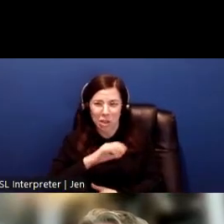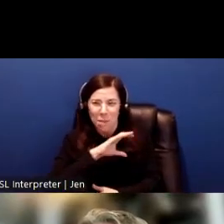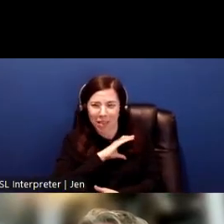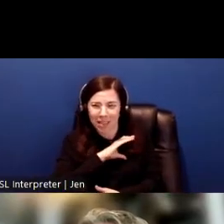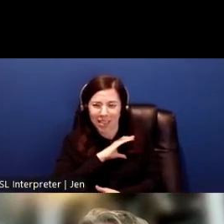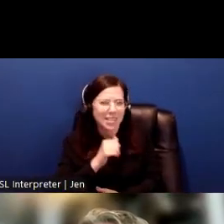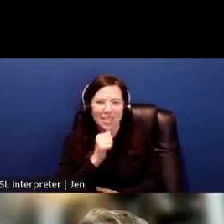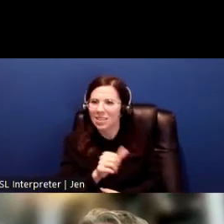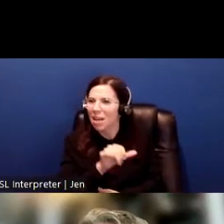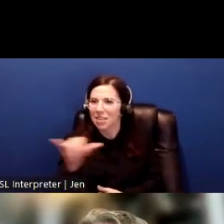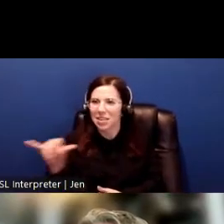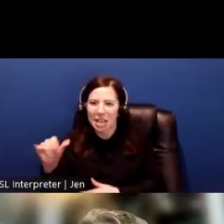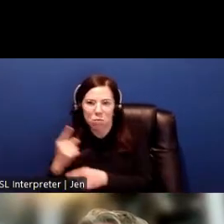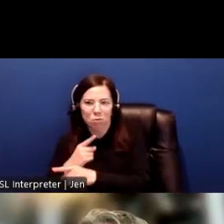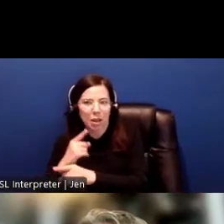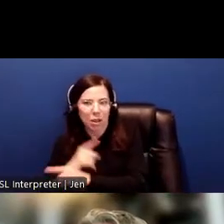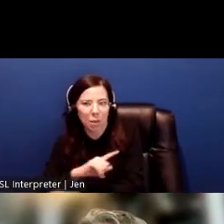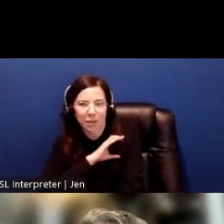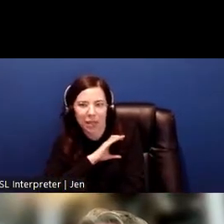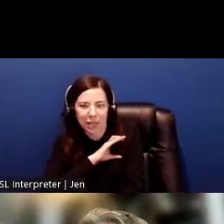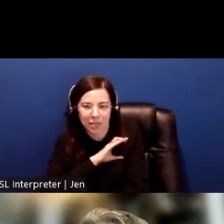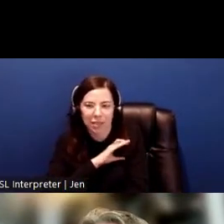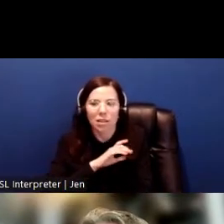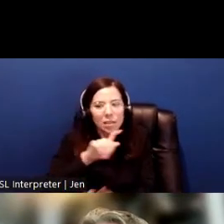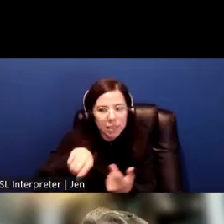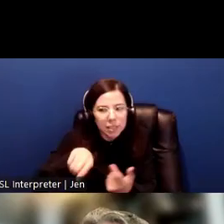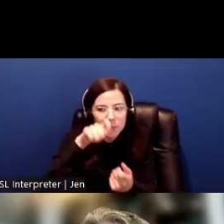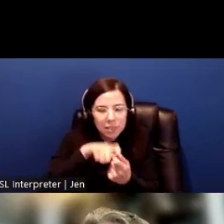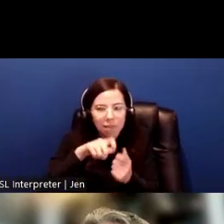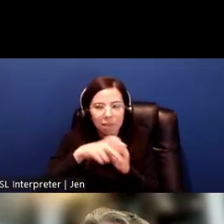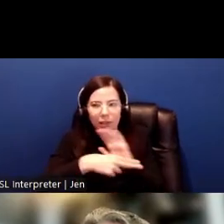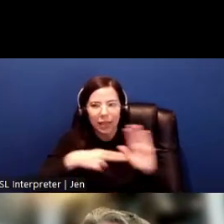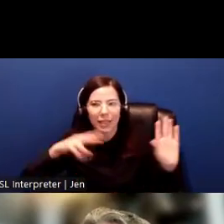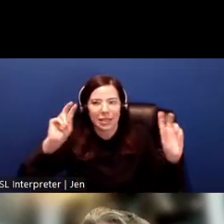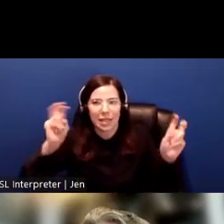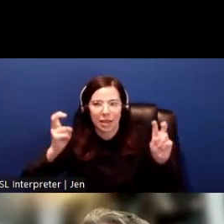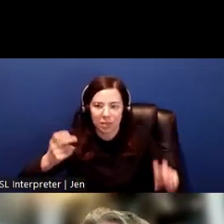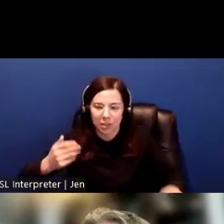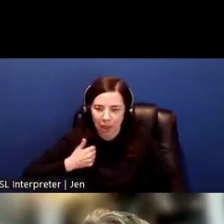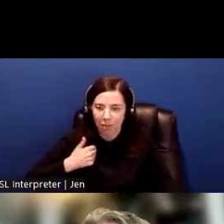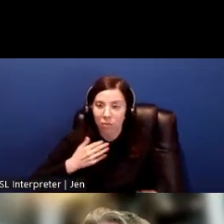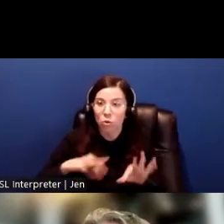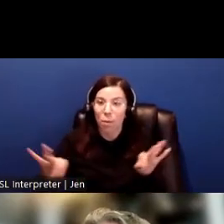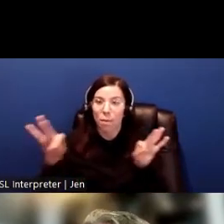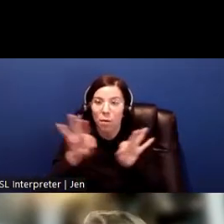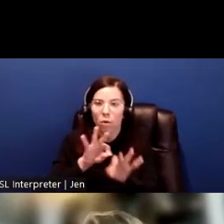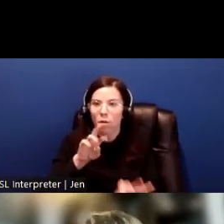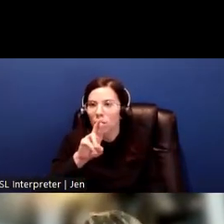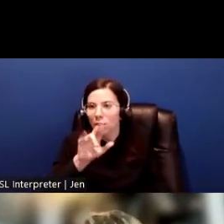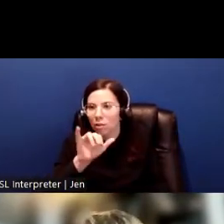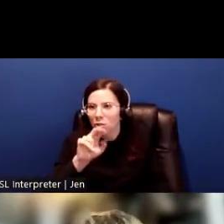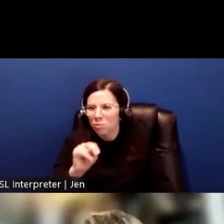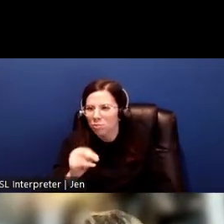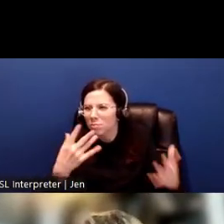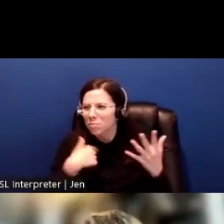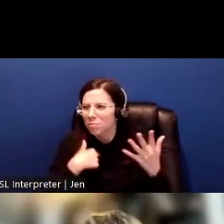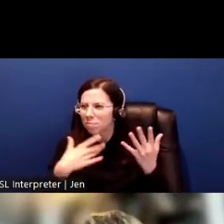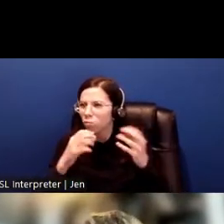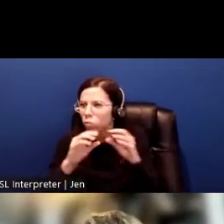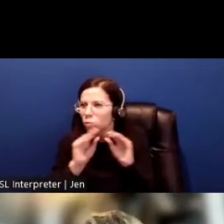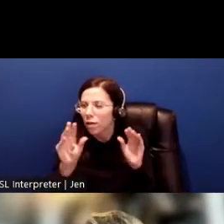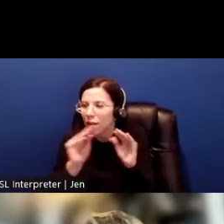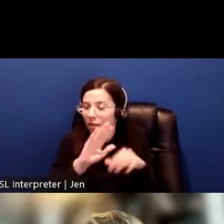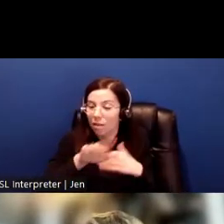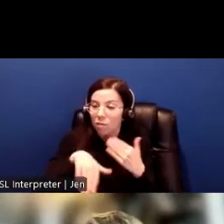thing in across the board. There's very specific titles. So I think that's really important. Ryan, one piece of clarification, just so